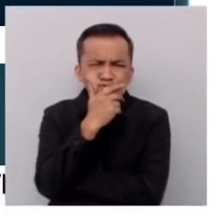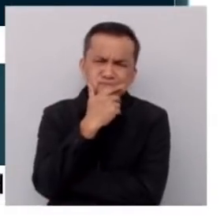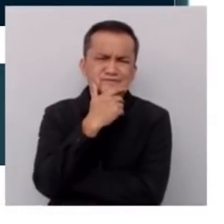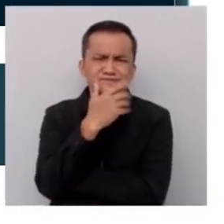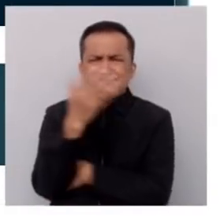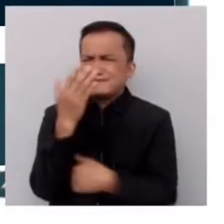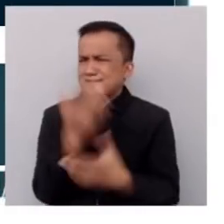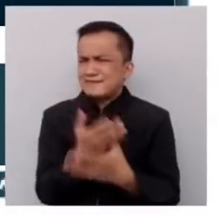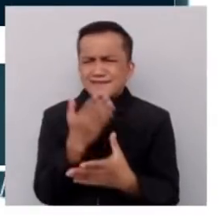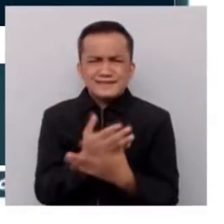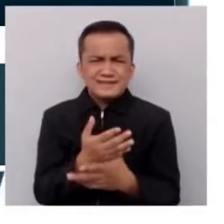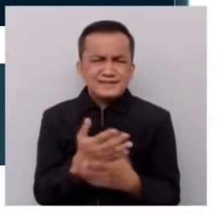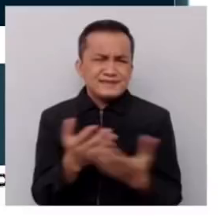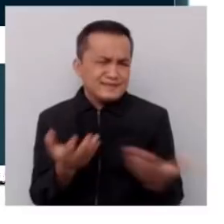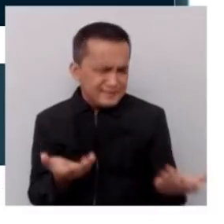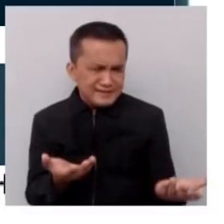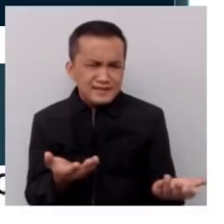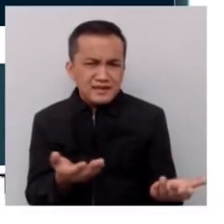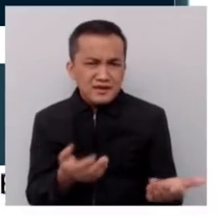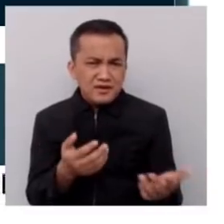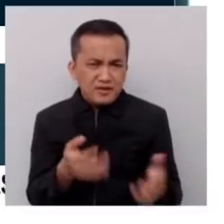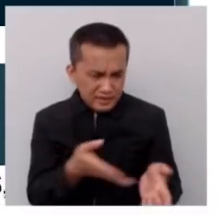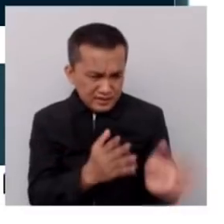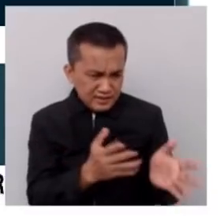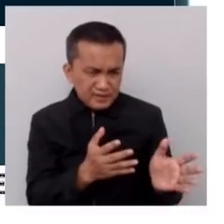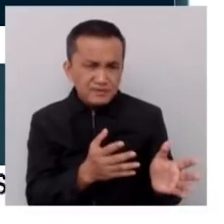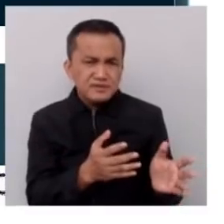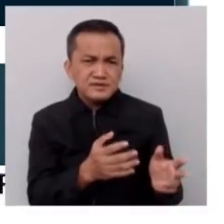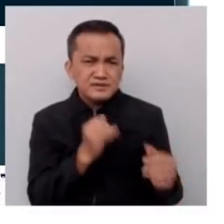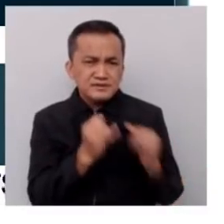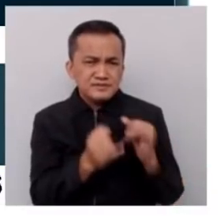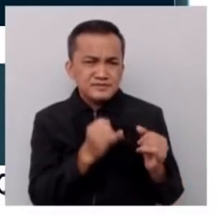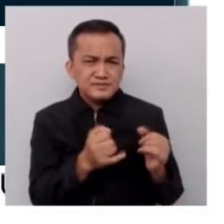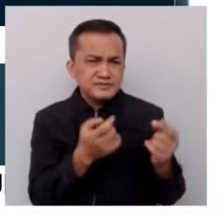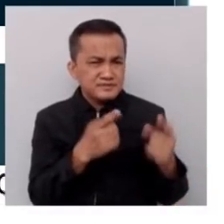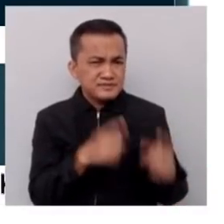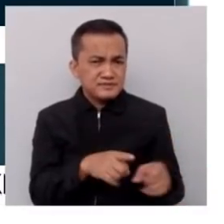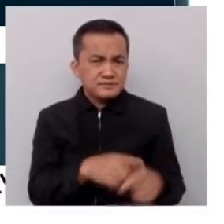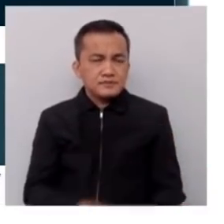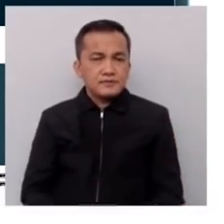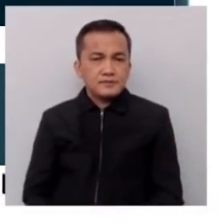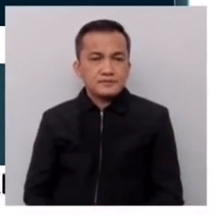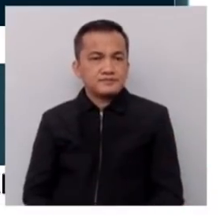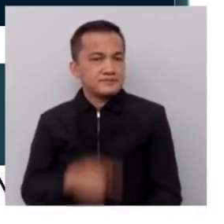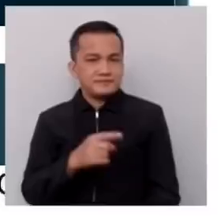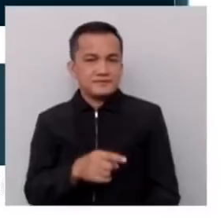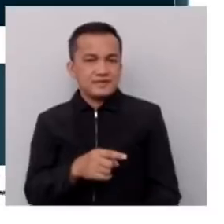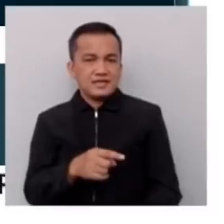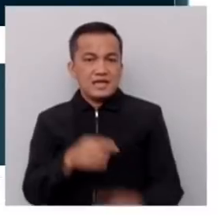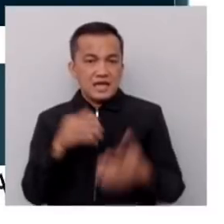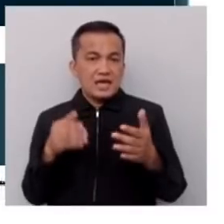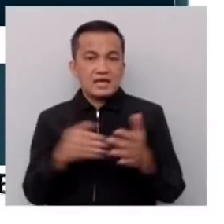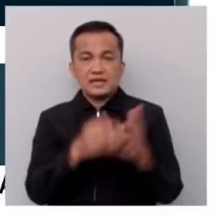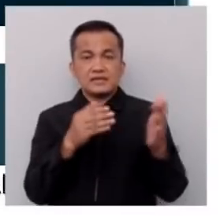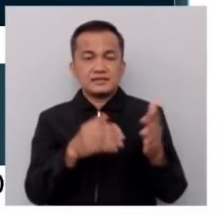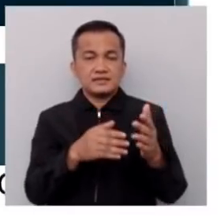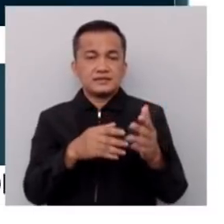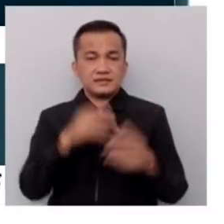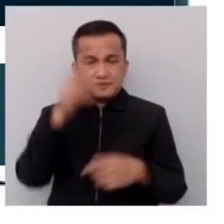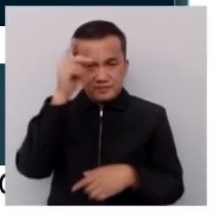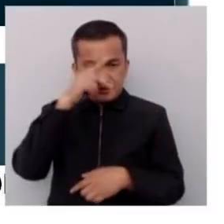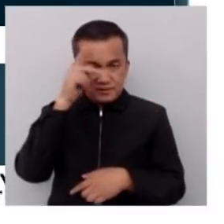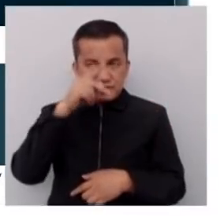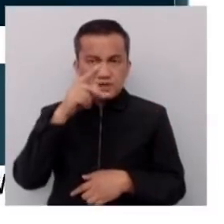bothering that what we are allowing such kinds of things from happening, which is very much against the very philosophy